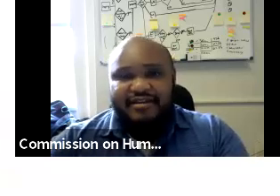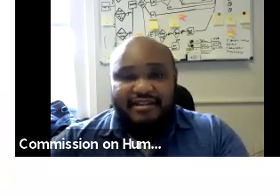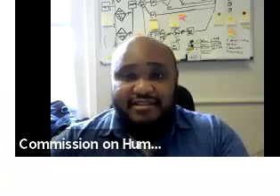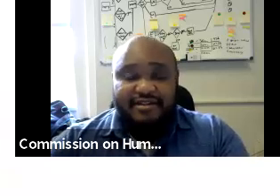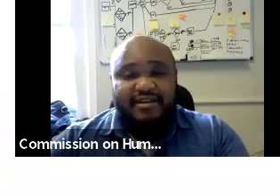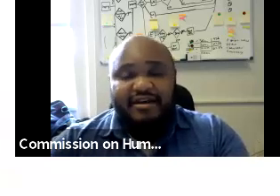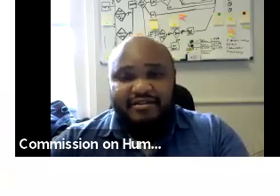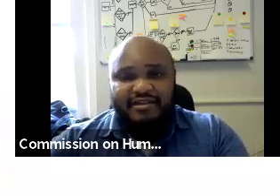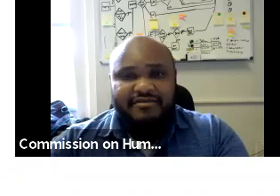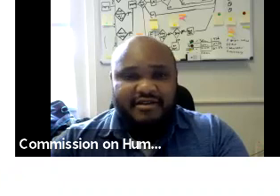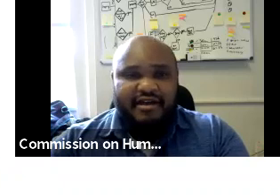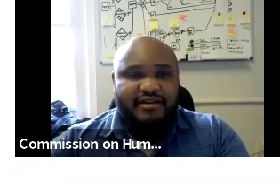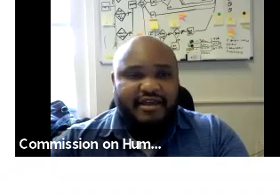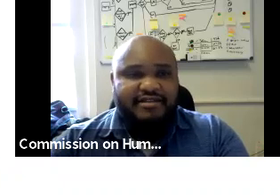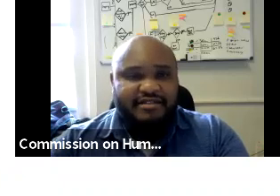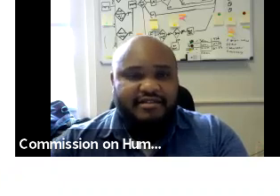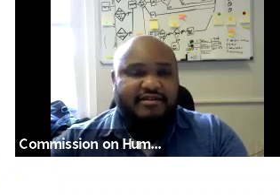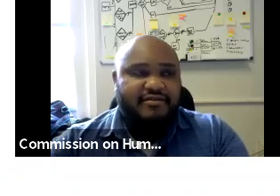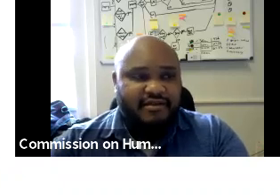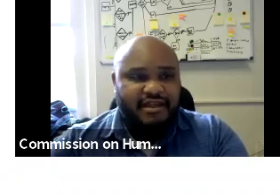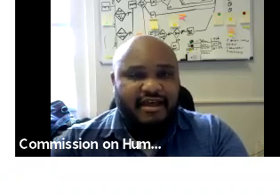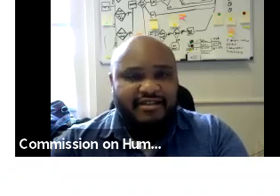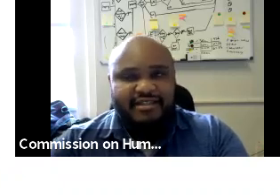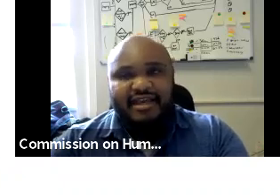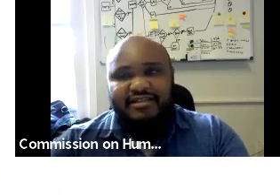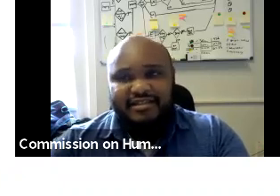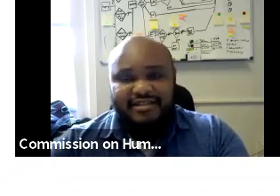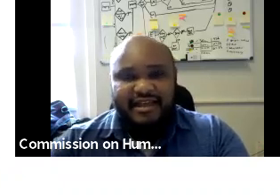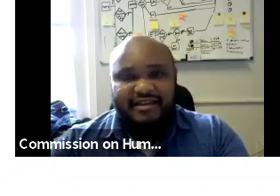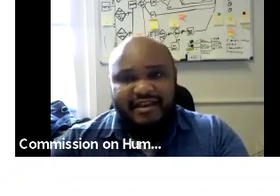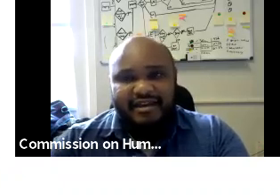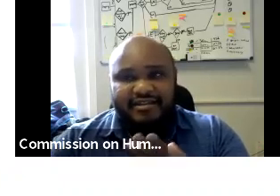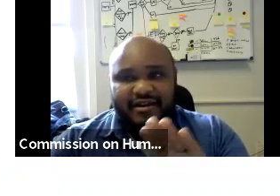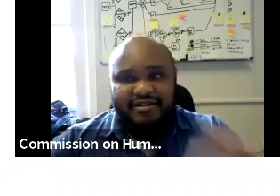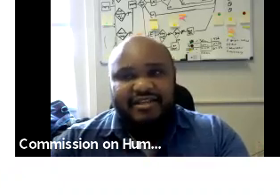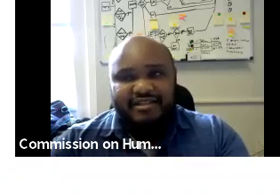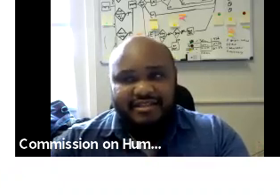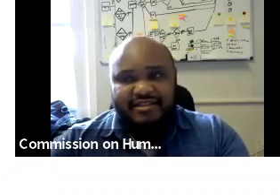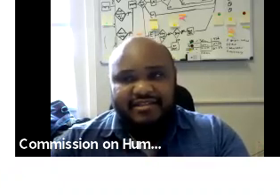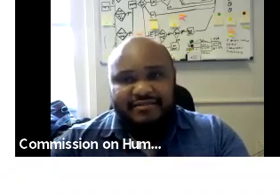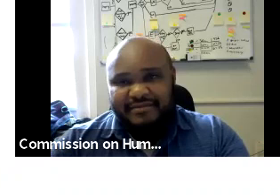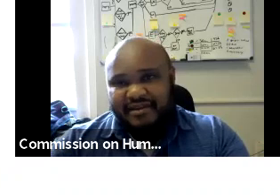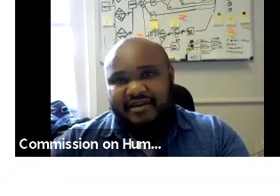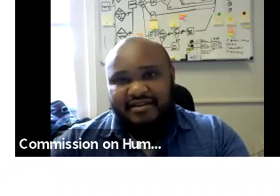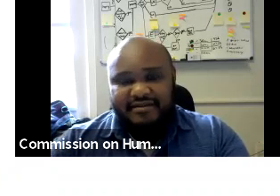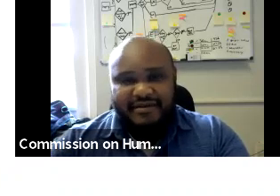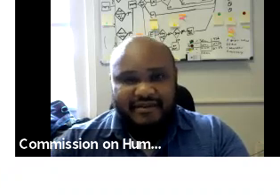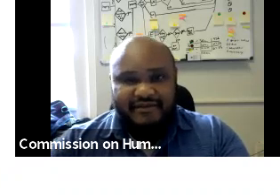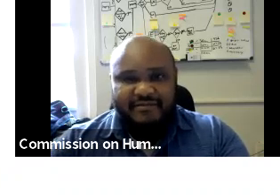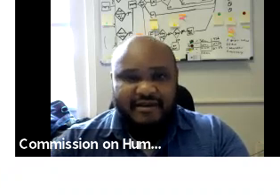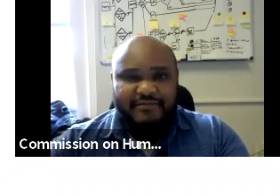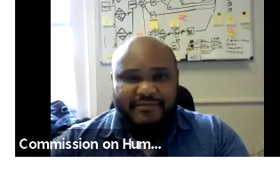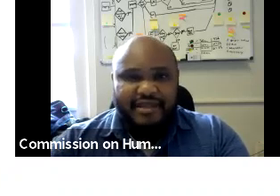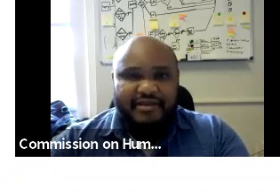not necessarily how things work out. And just a note on sex is that there are sexes beyond male